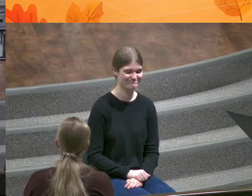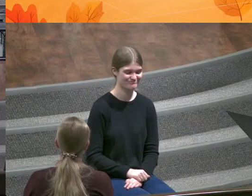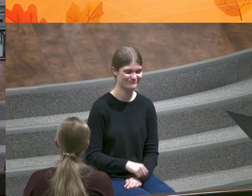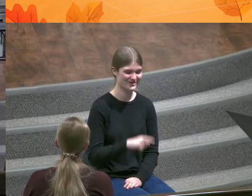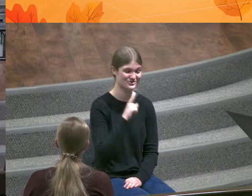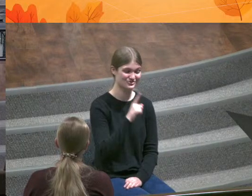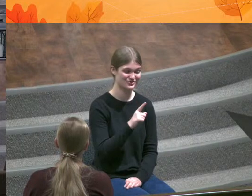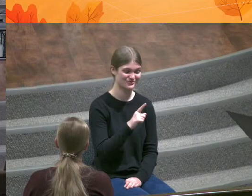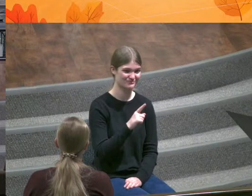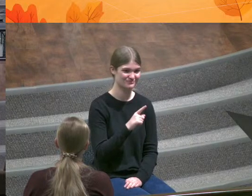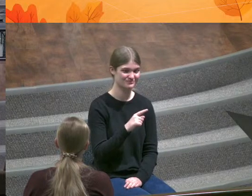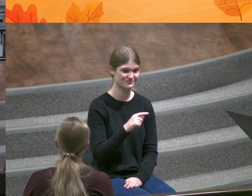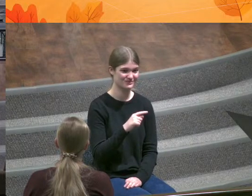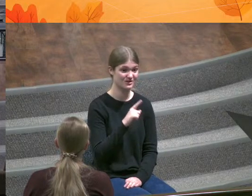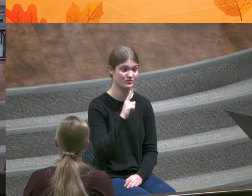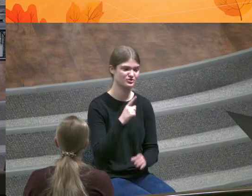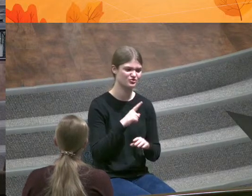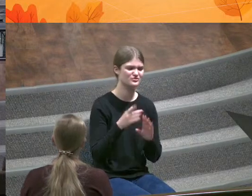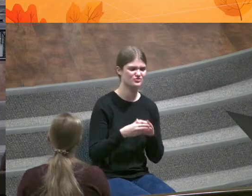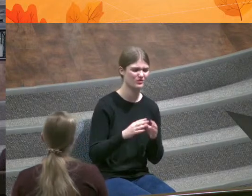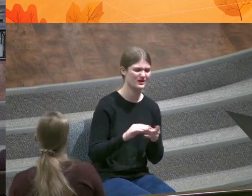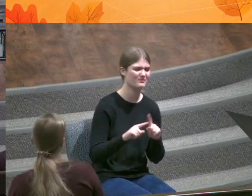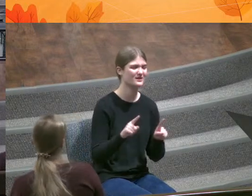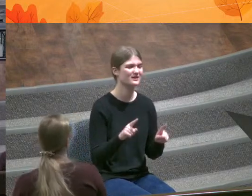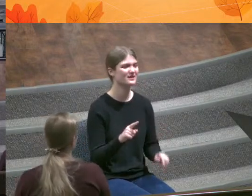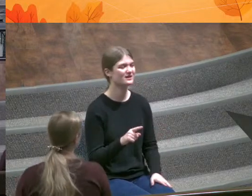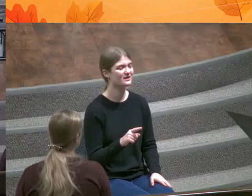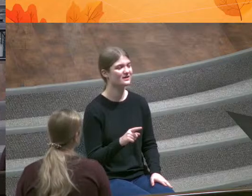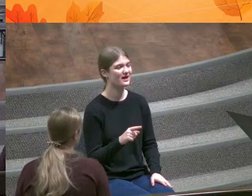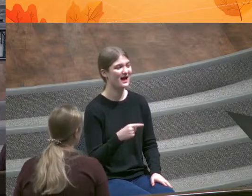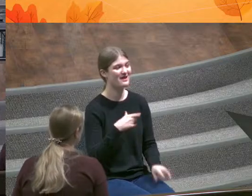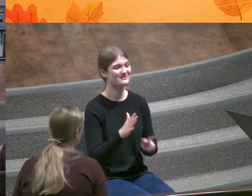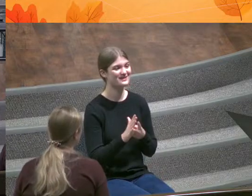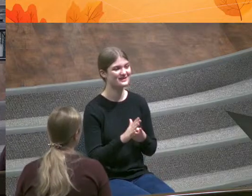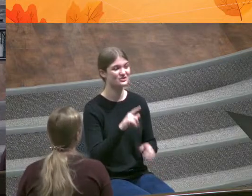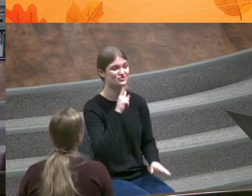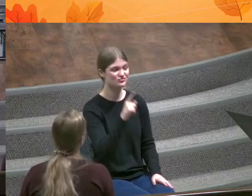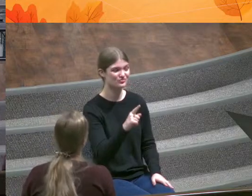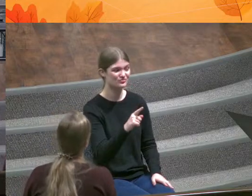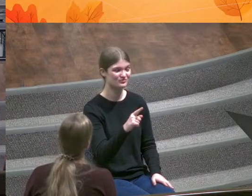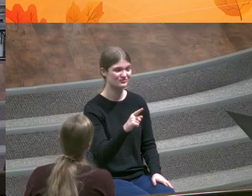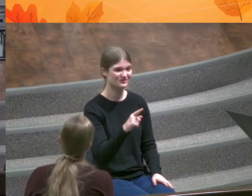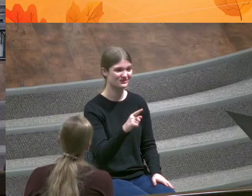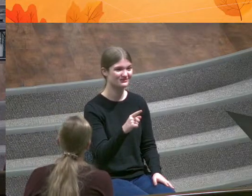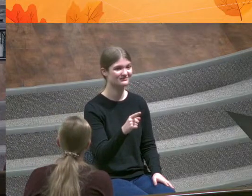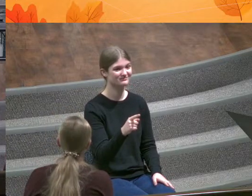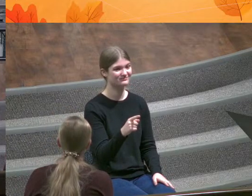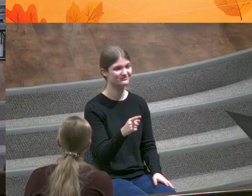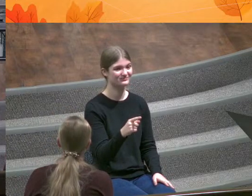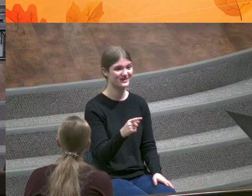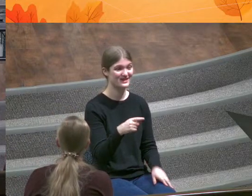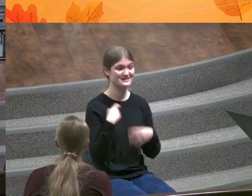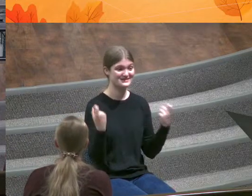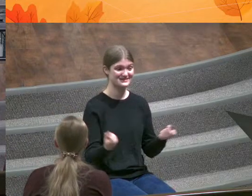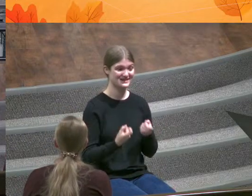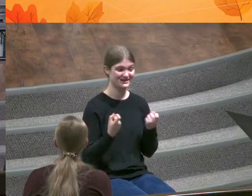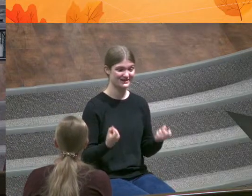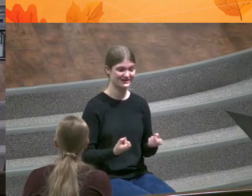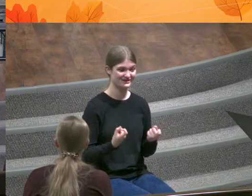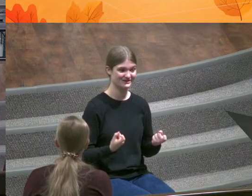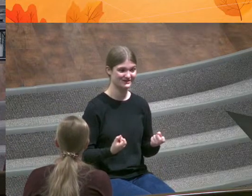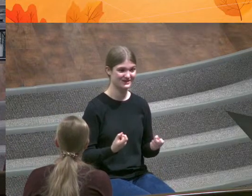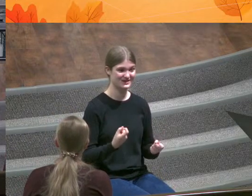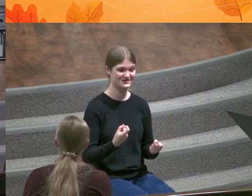That's true. I don't mean it's a true story. It is a true story. But I mean it's true. Look, sin is by its